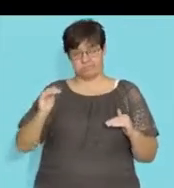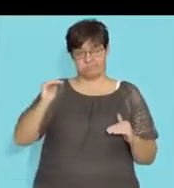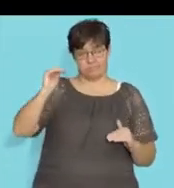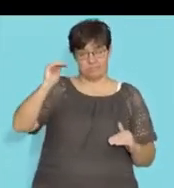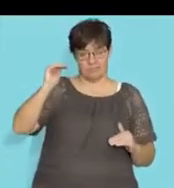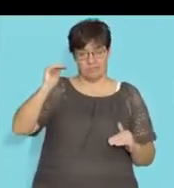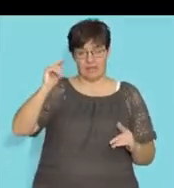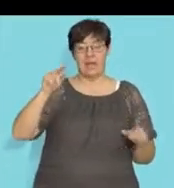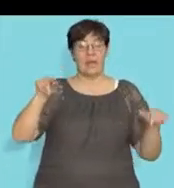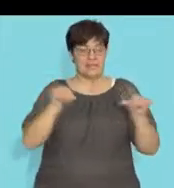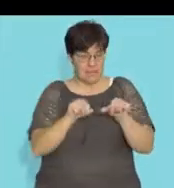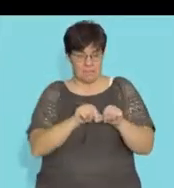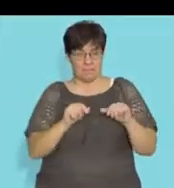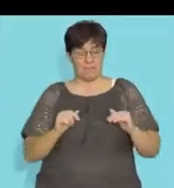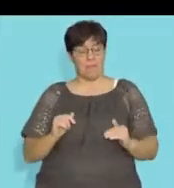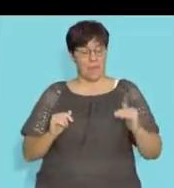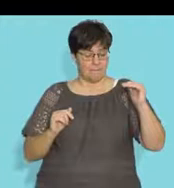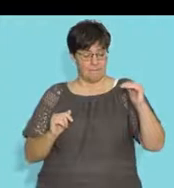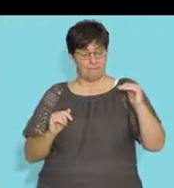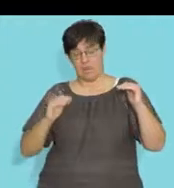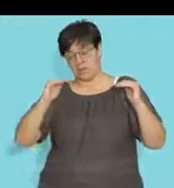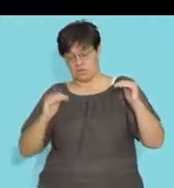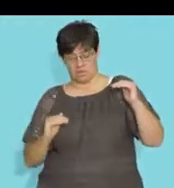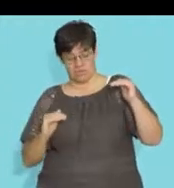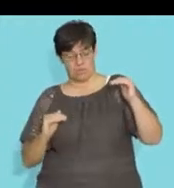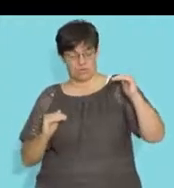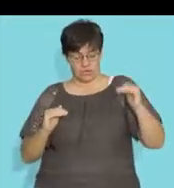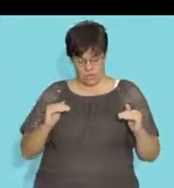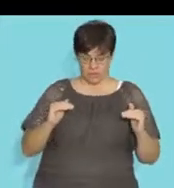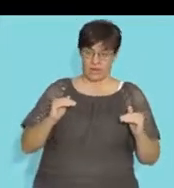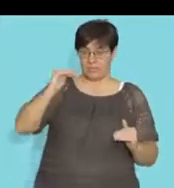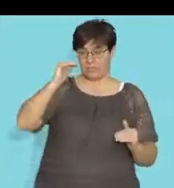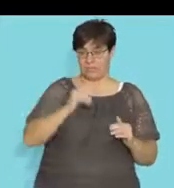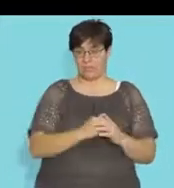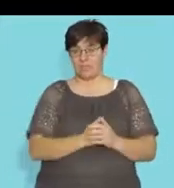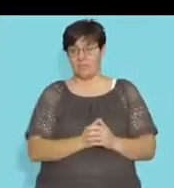increase by the same proportion. And as I said, I can also write